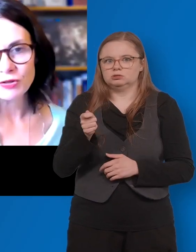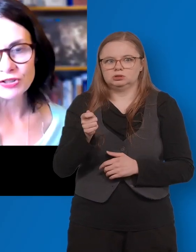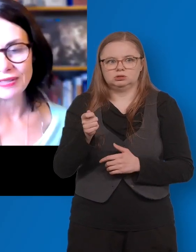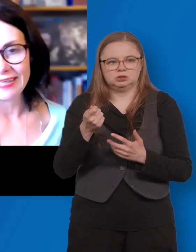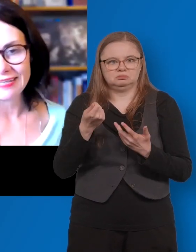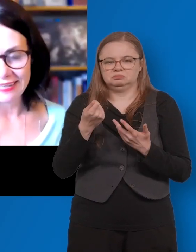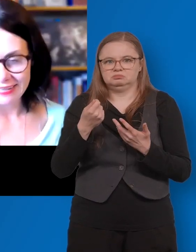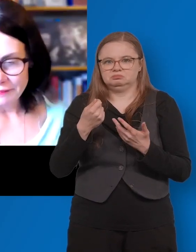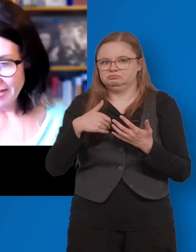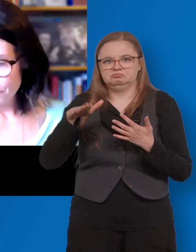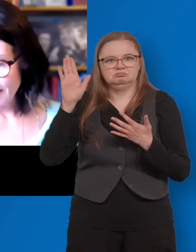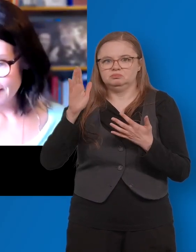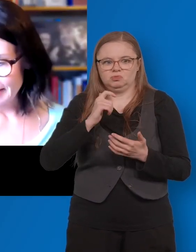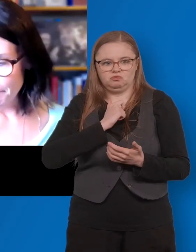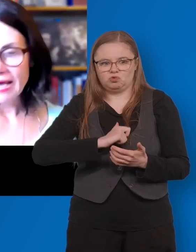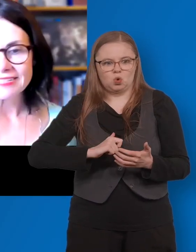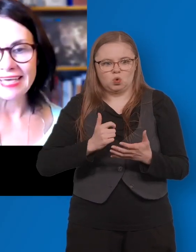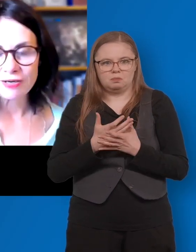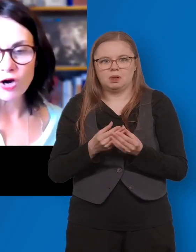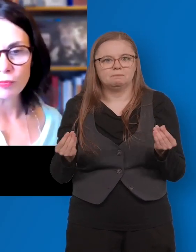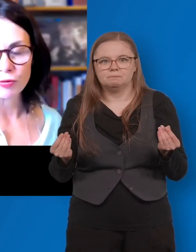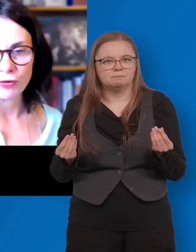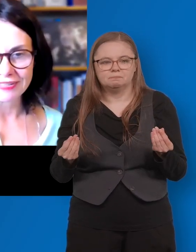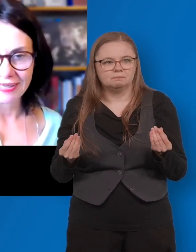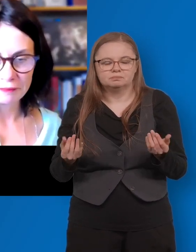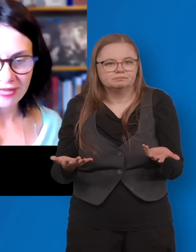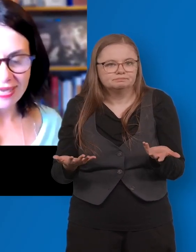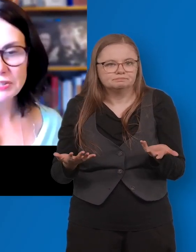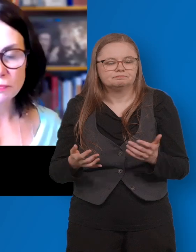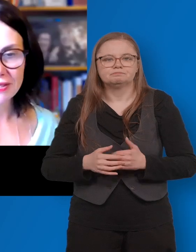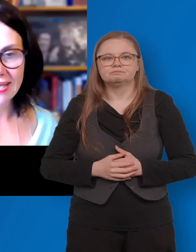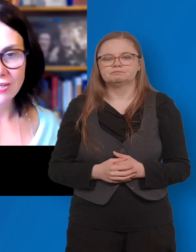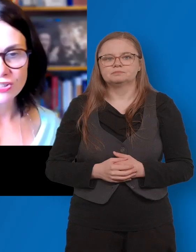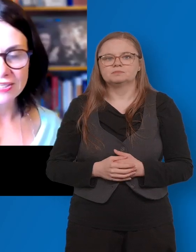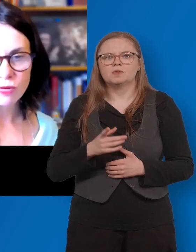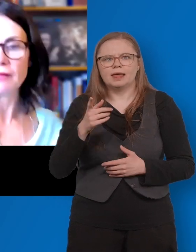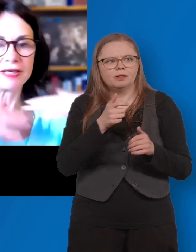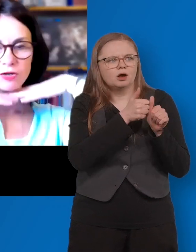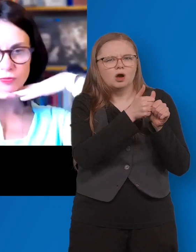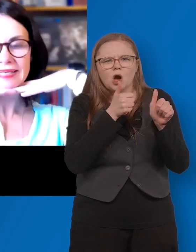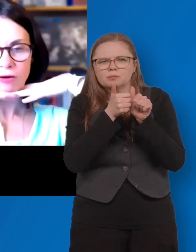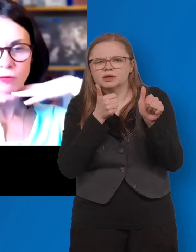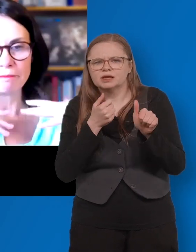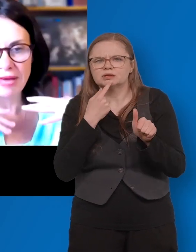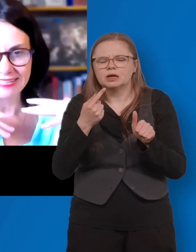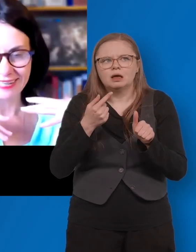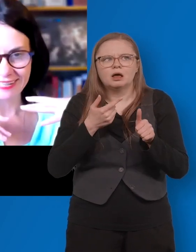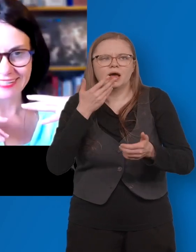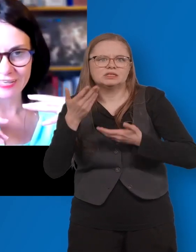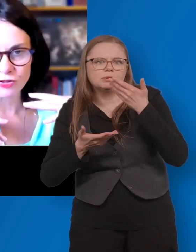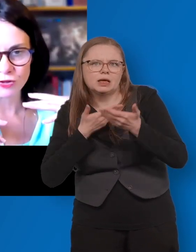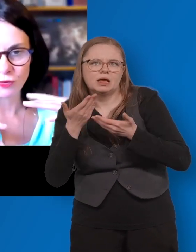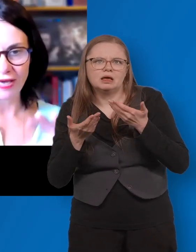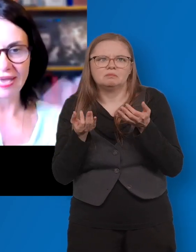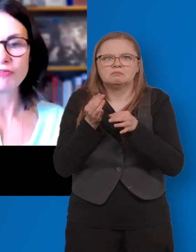And then usually the rather blasé corporate explanation is, well, because we're now embedding